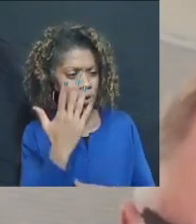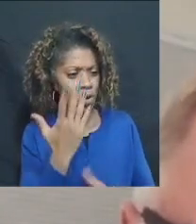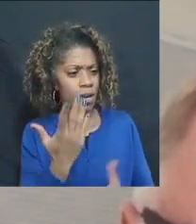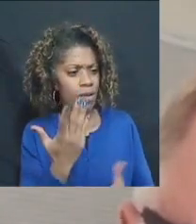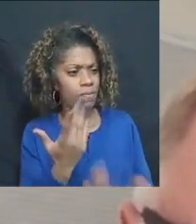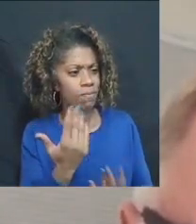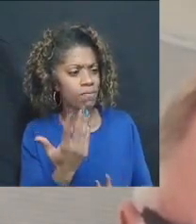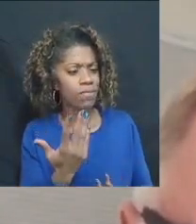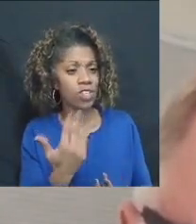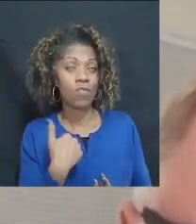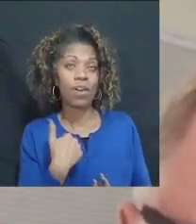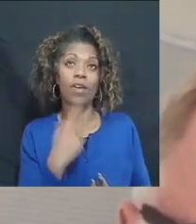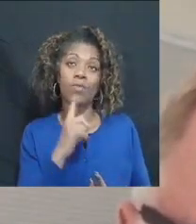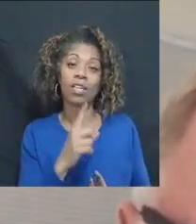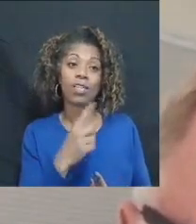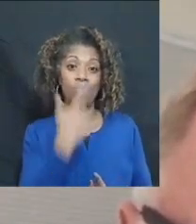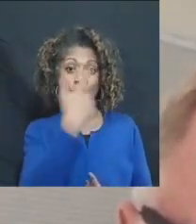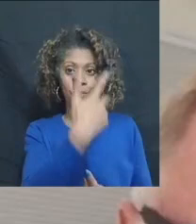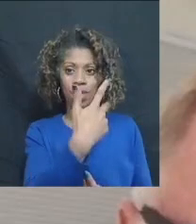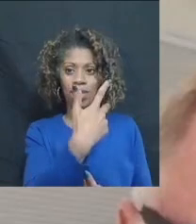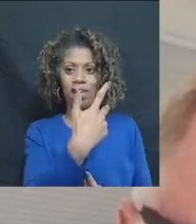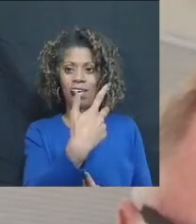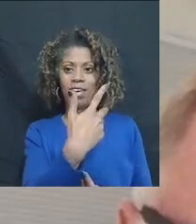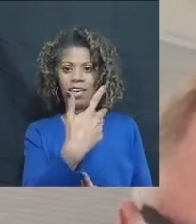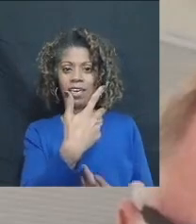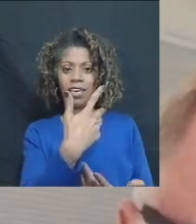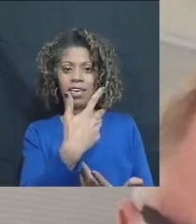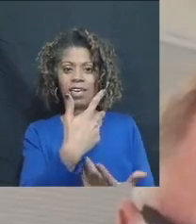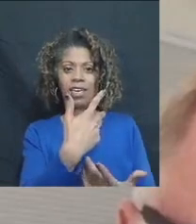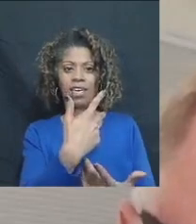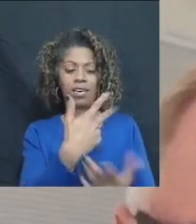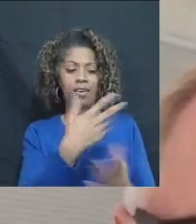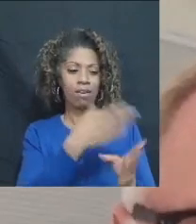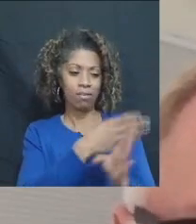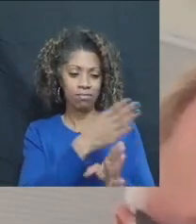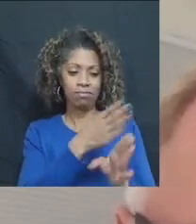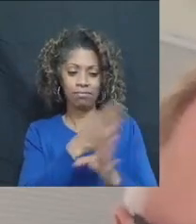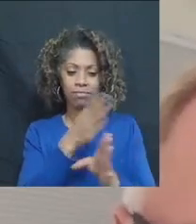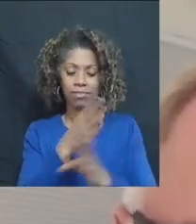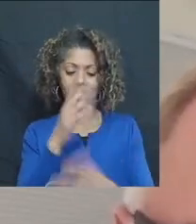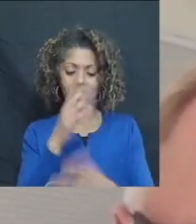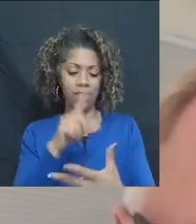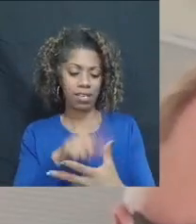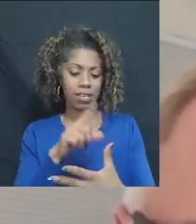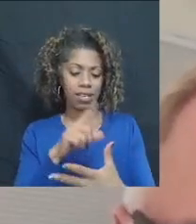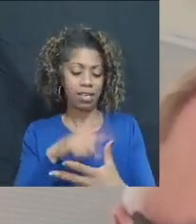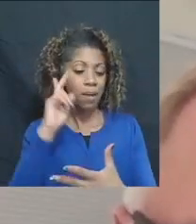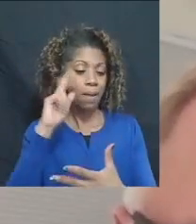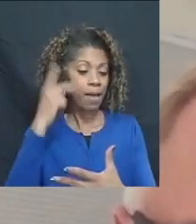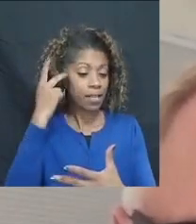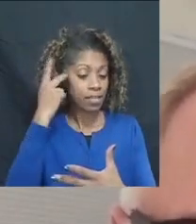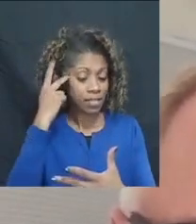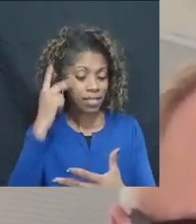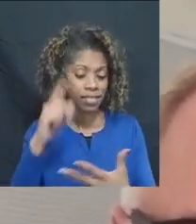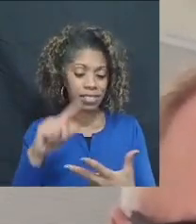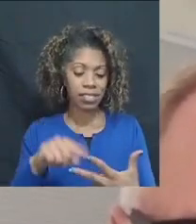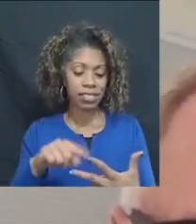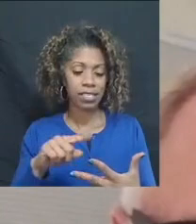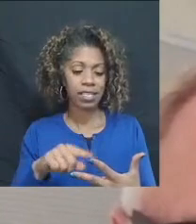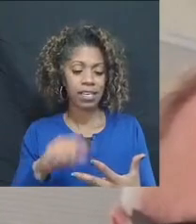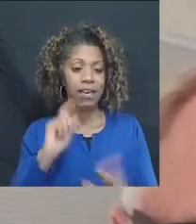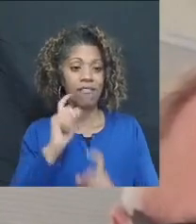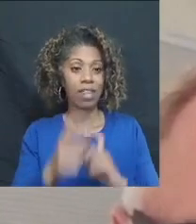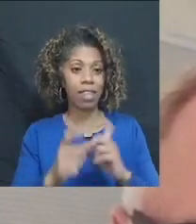three careers. I think you've been in politics, philanthropy, as well as communications and